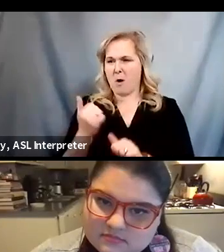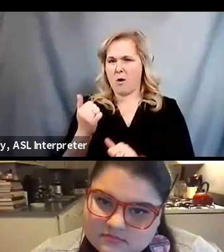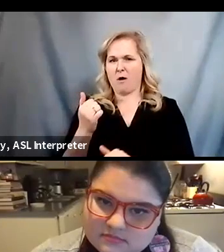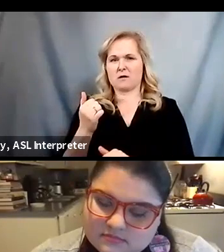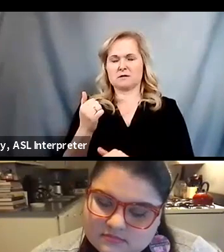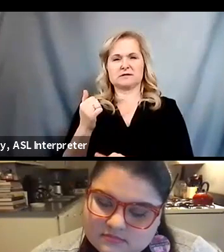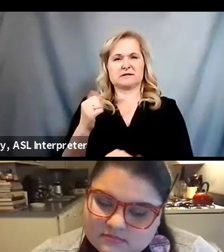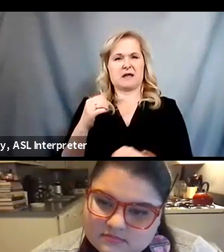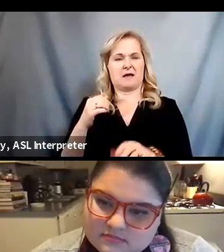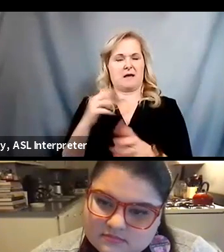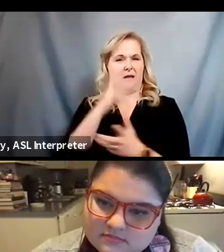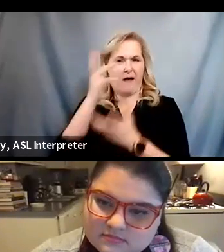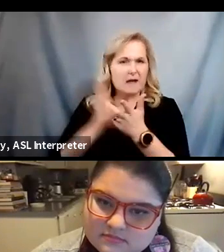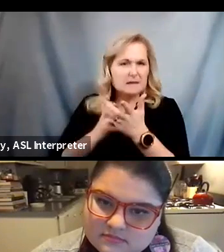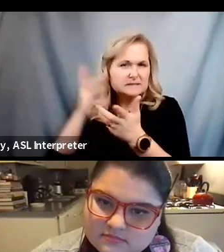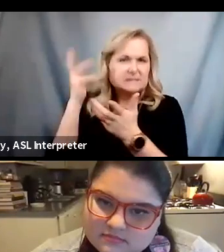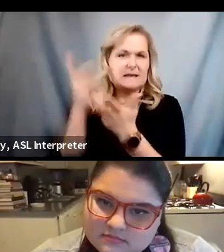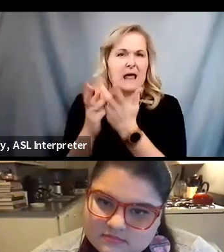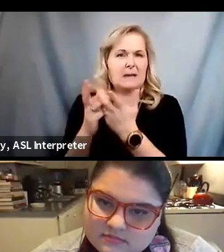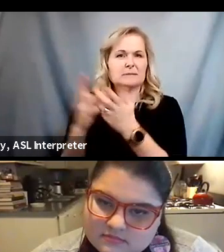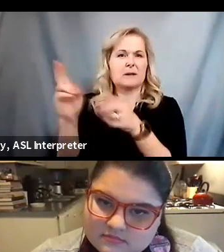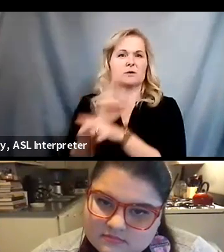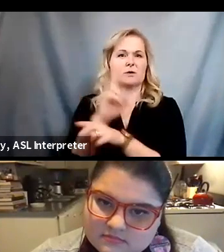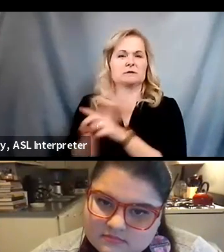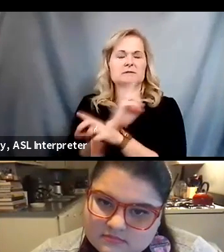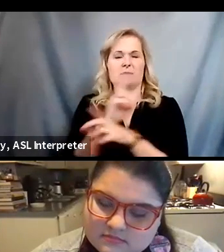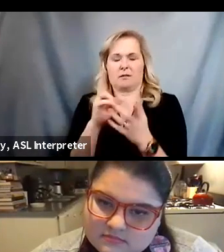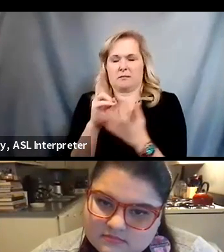contemporary organizing